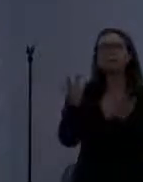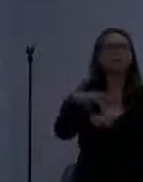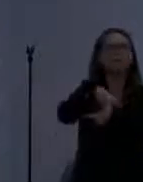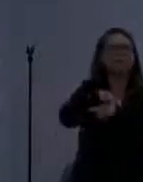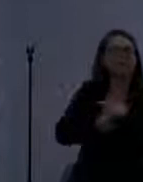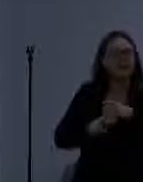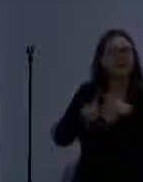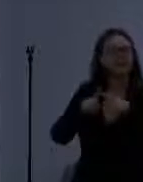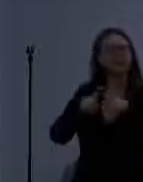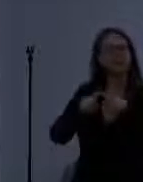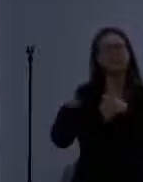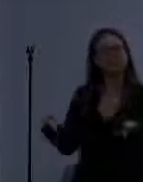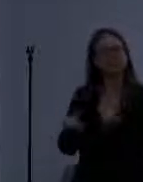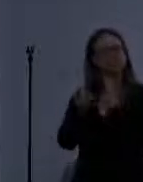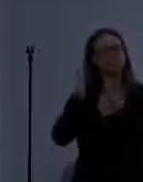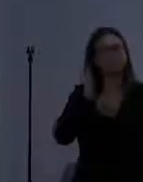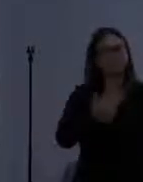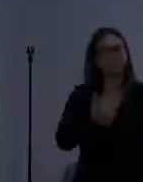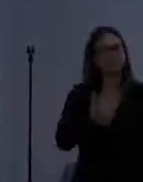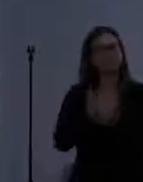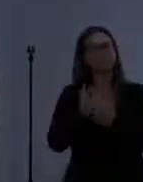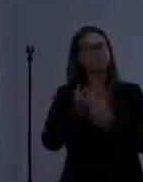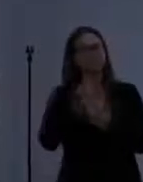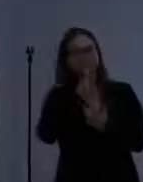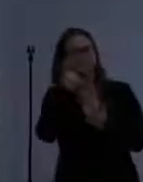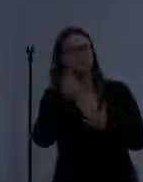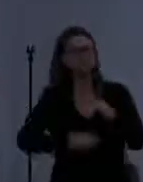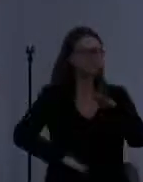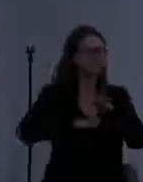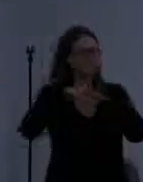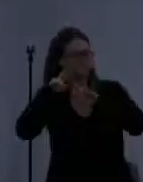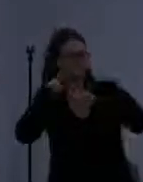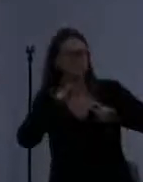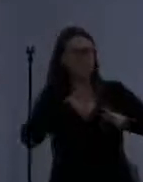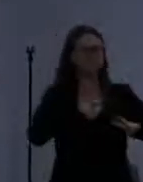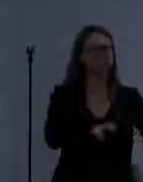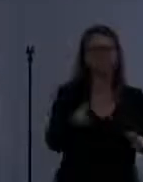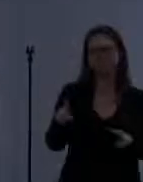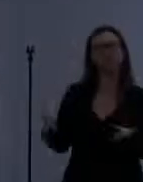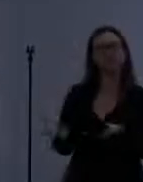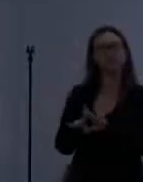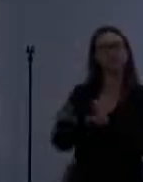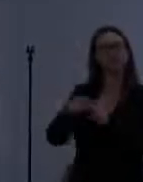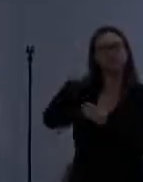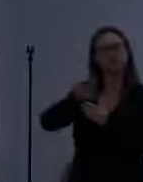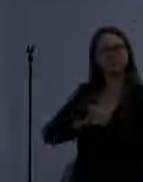are used to doing that type of full investigations.